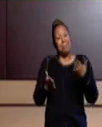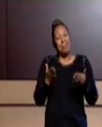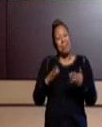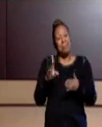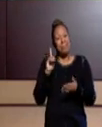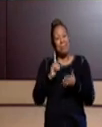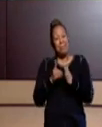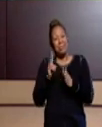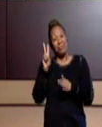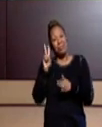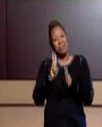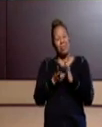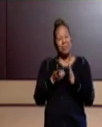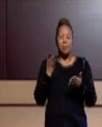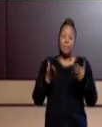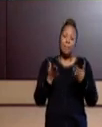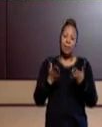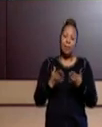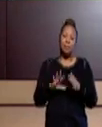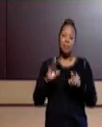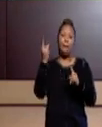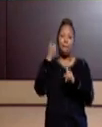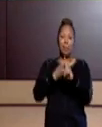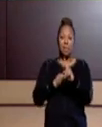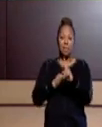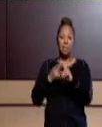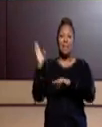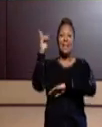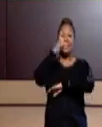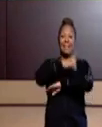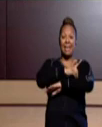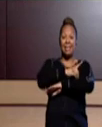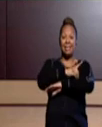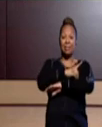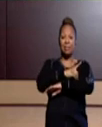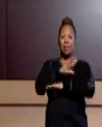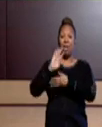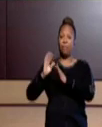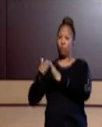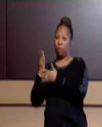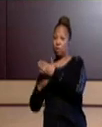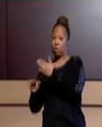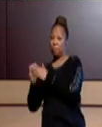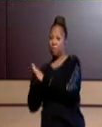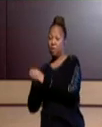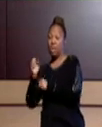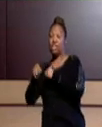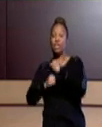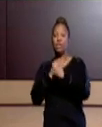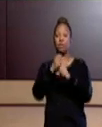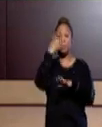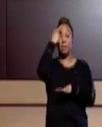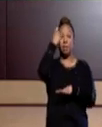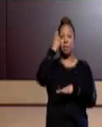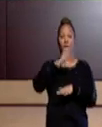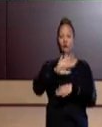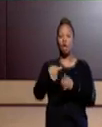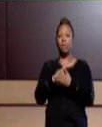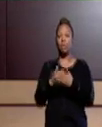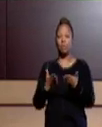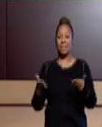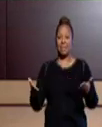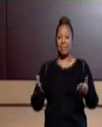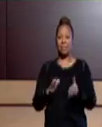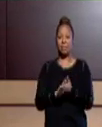minute, 2 minutes, but we're talking about months and days, and for some communities, years. And so all of those